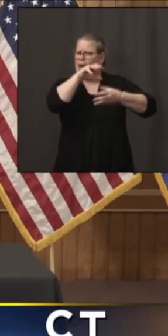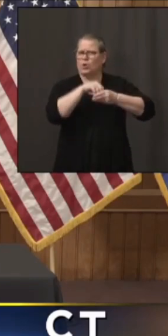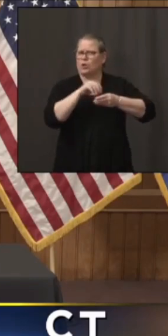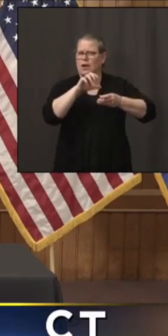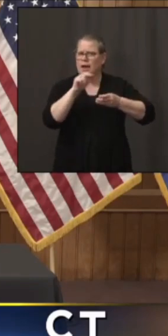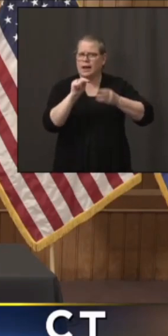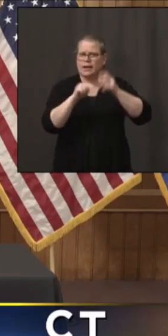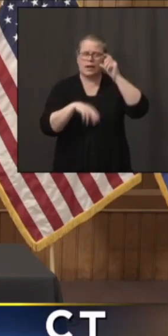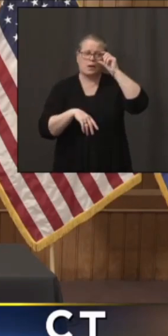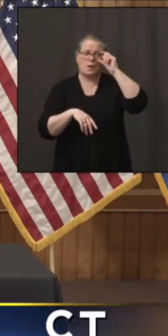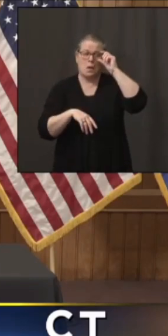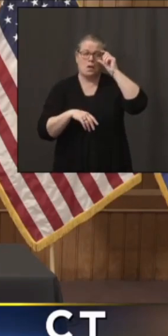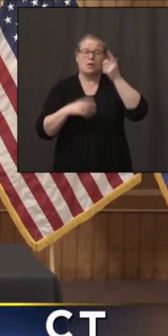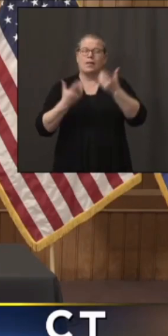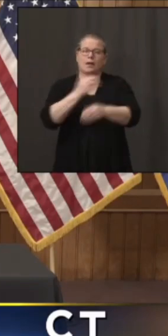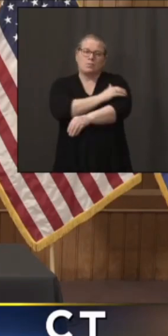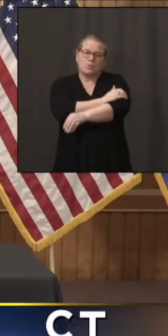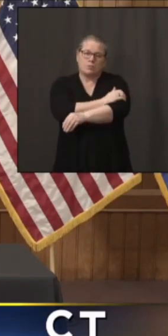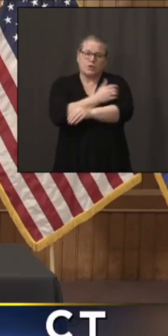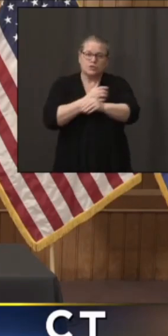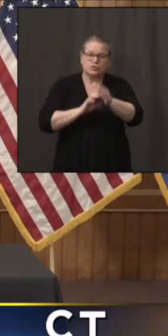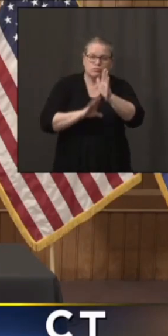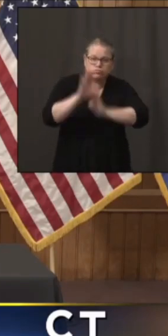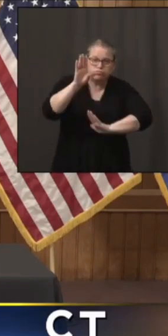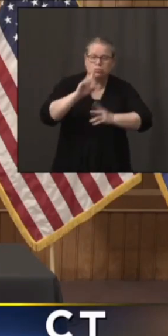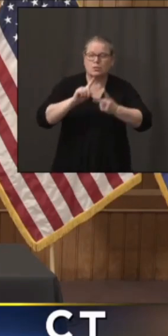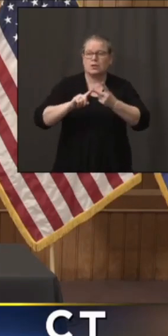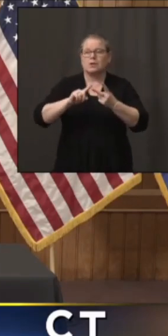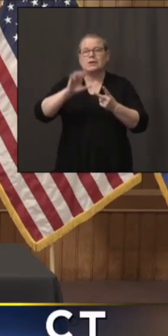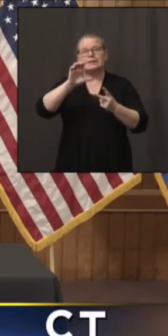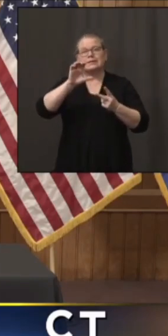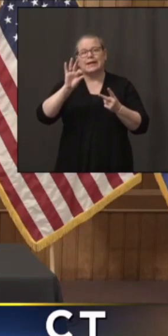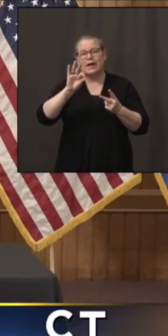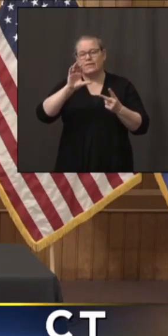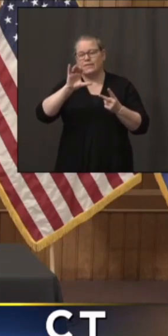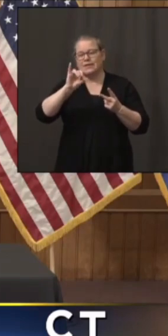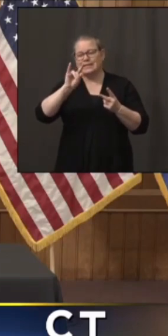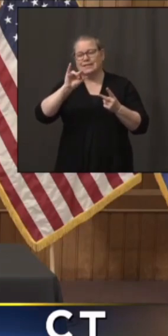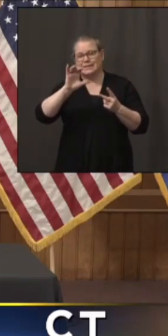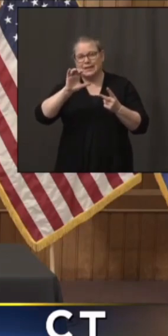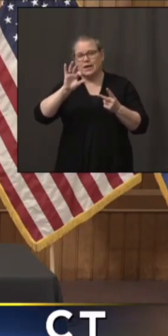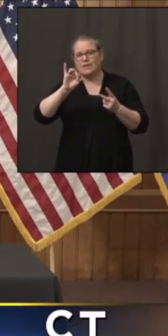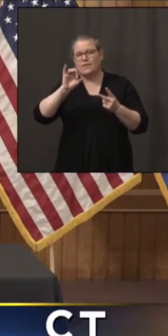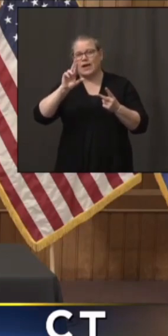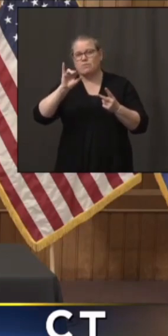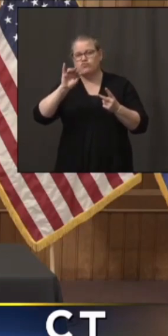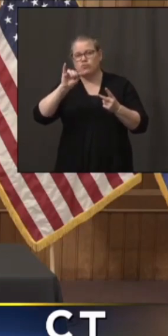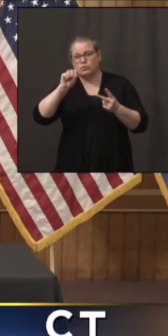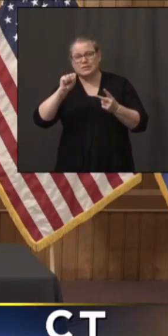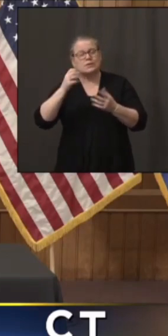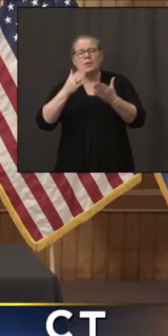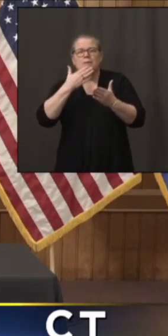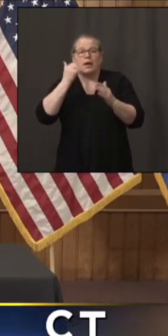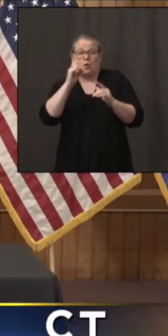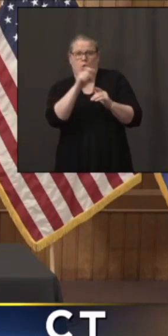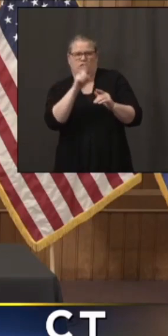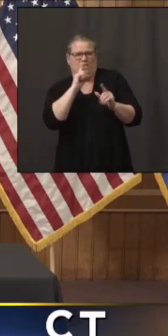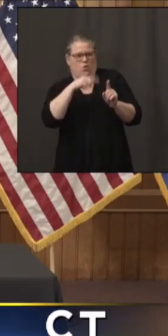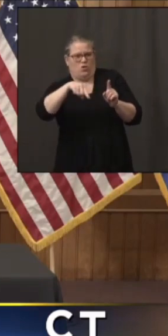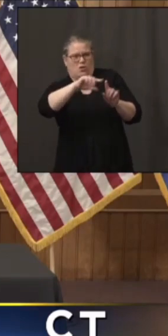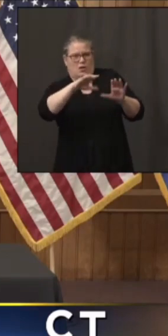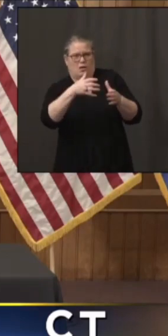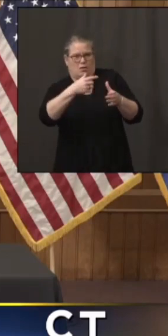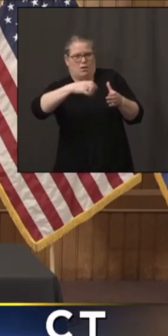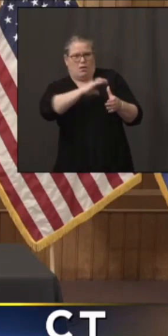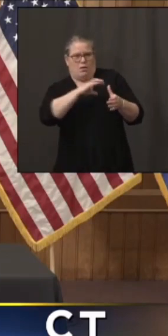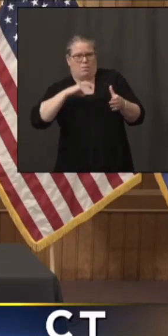asthma, hypertension, cystic fibrosis. So this might be a better question for the subcommittee, but I don't know if you have a sense of, if